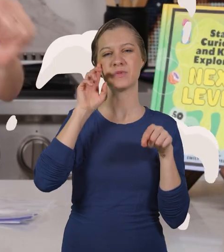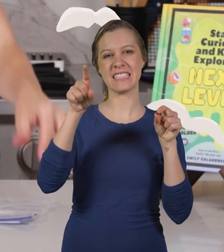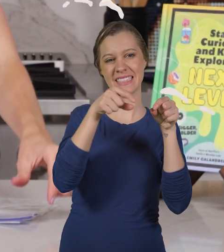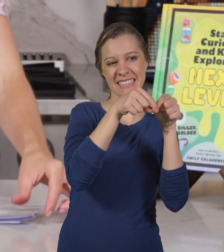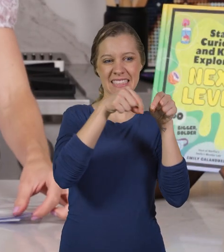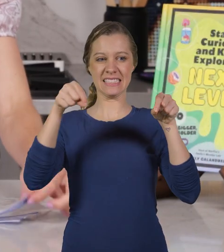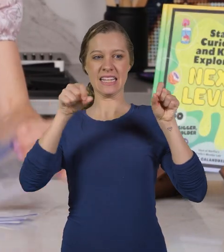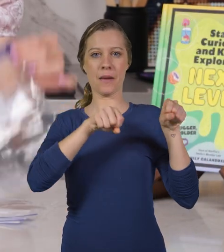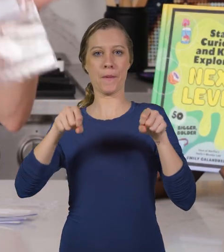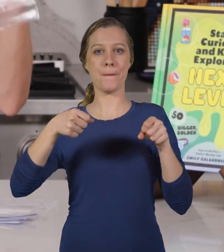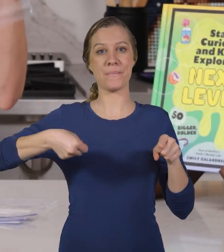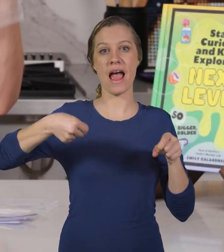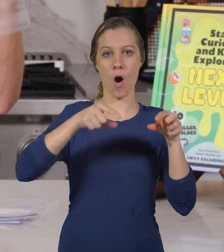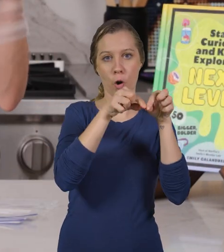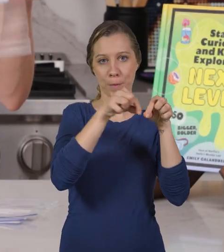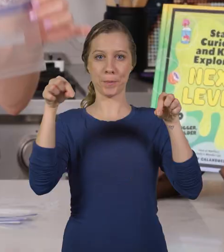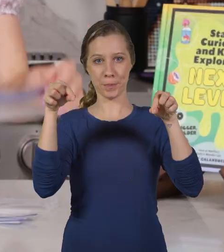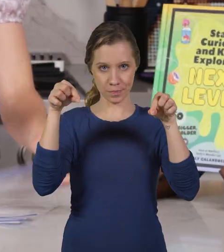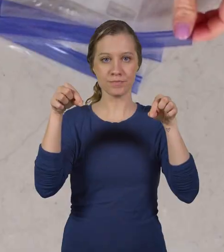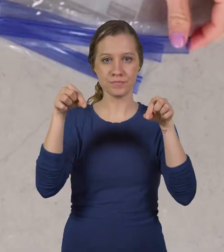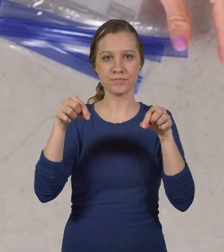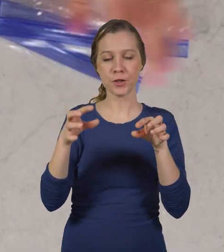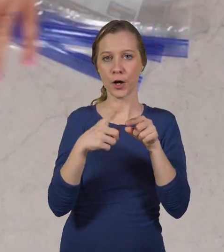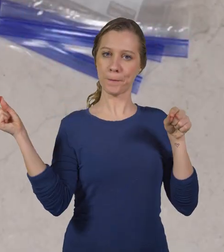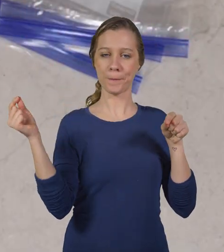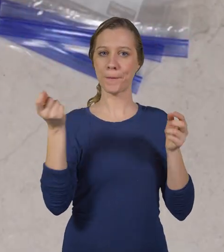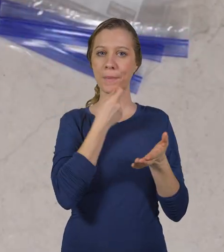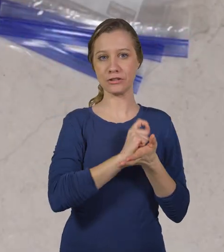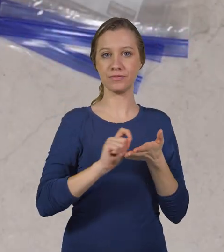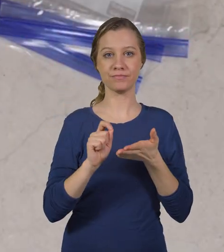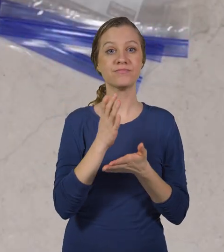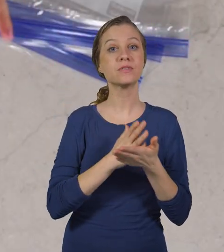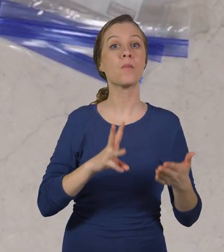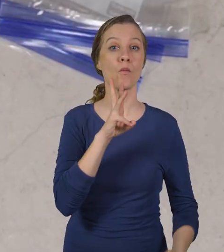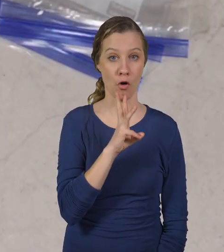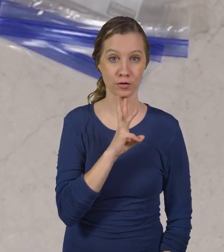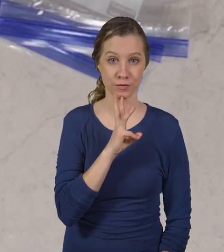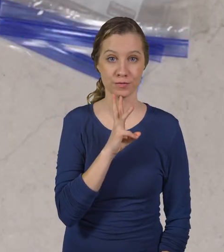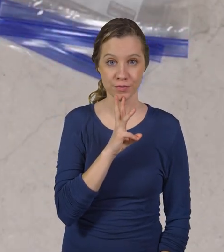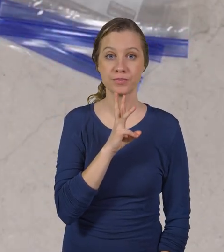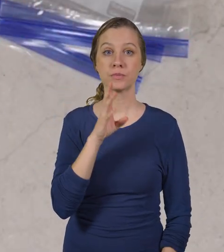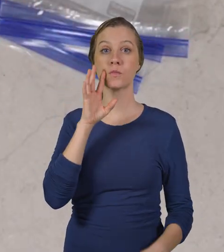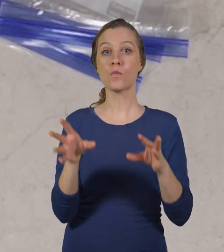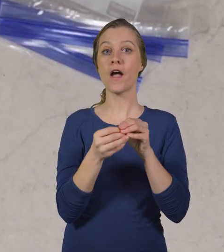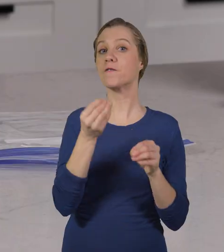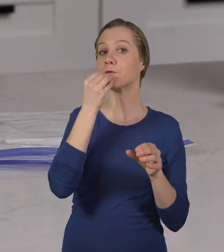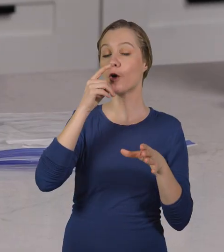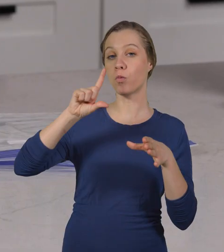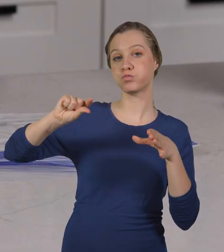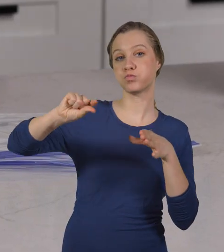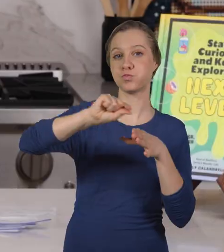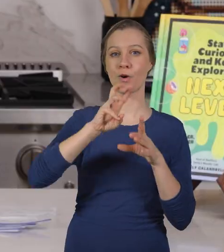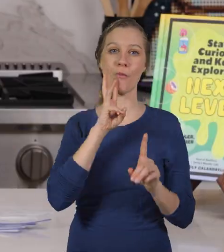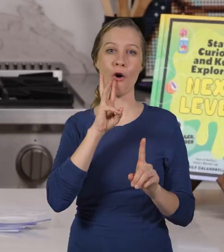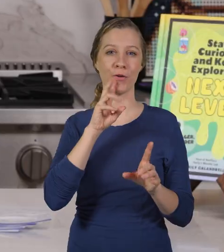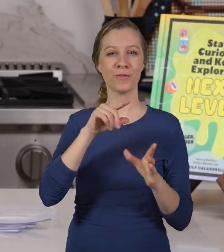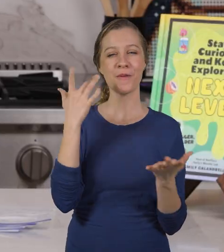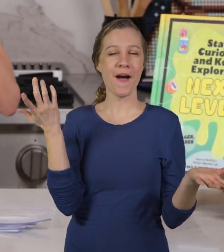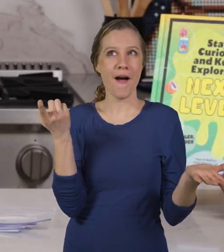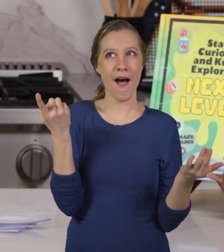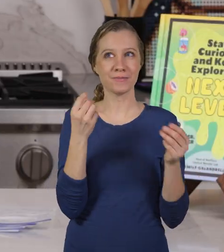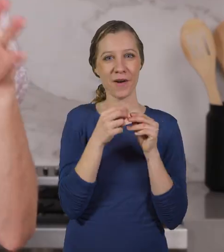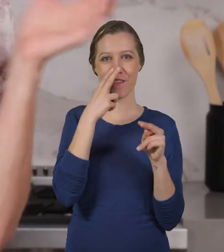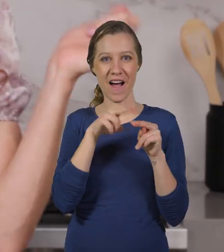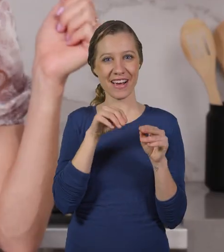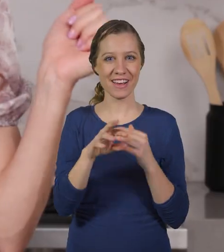For this one, you will need a sealable bag, 4 sharpened pencils, and some water. I'm going to add food coloring to